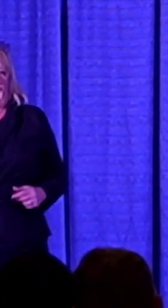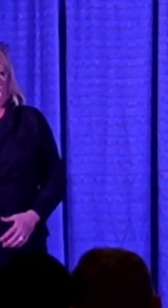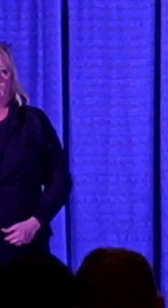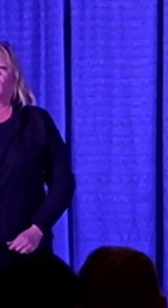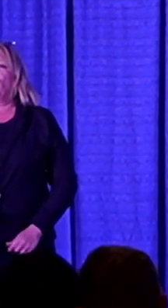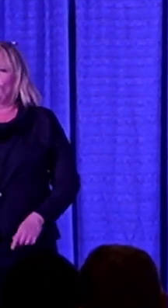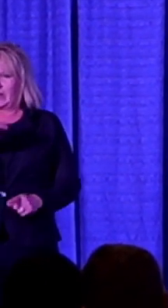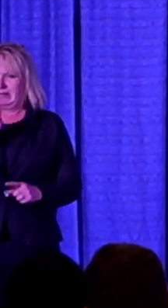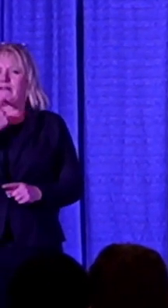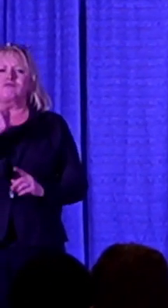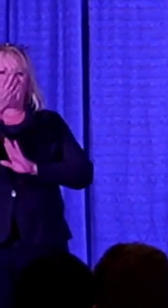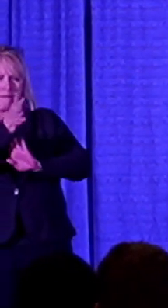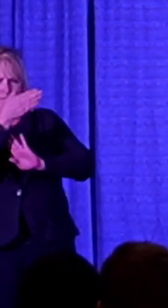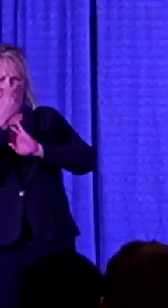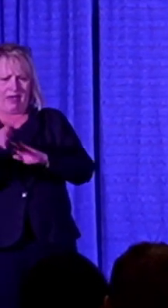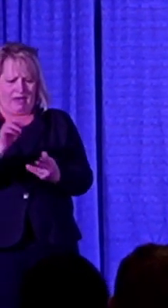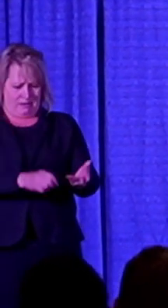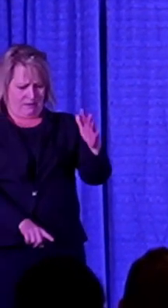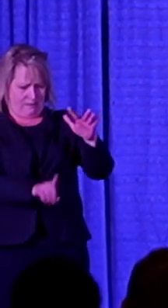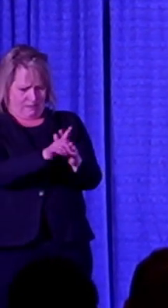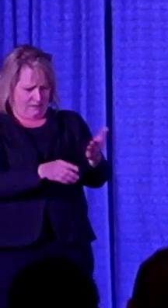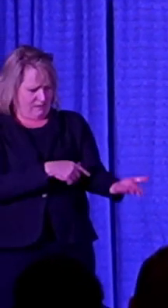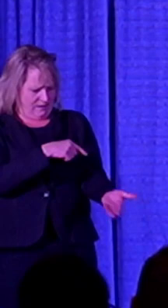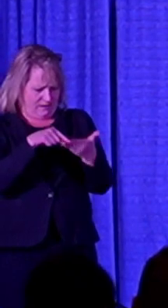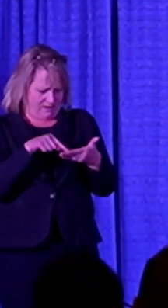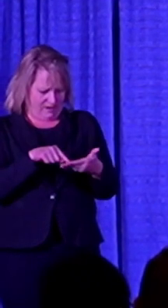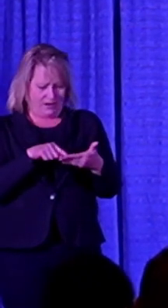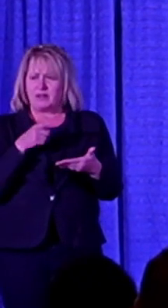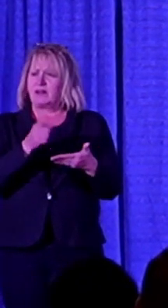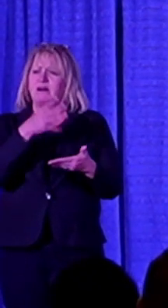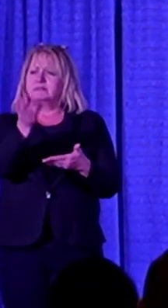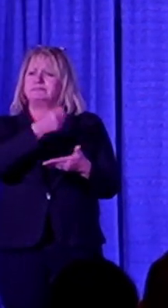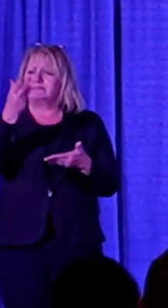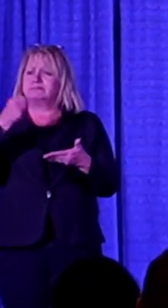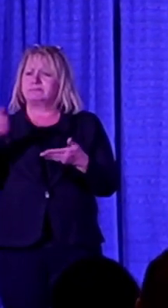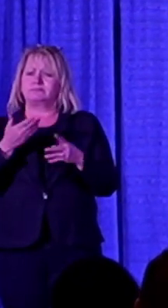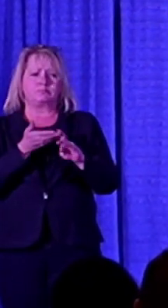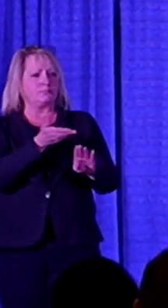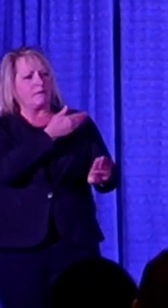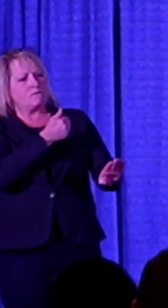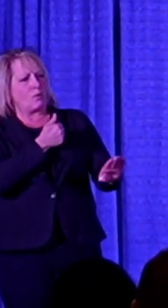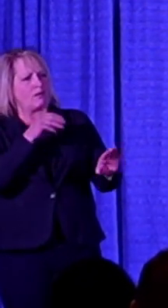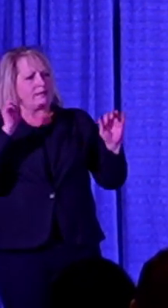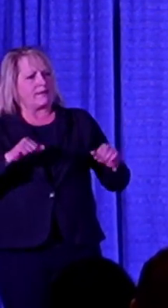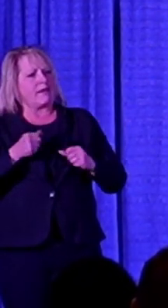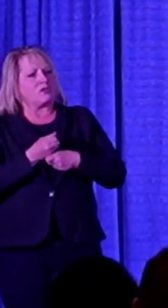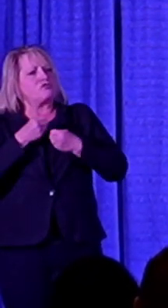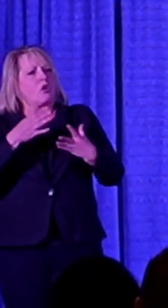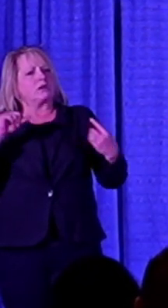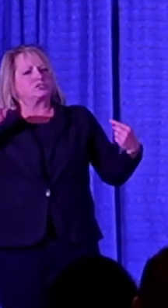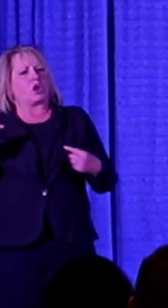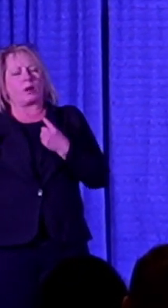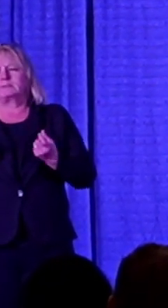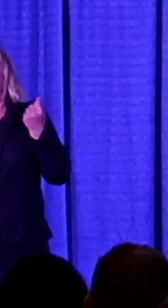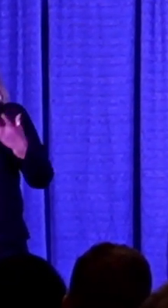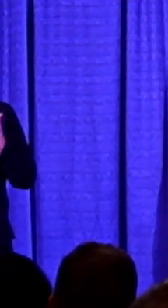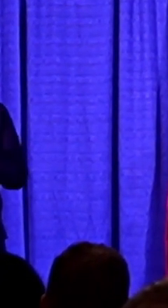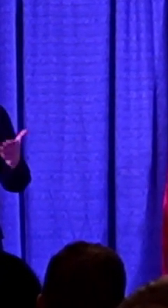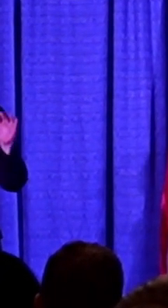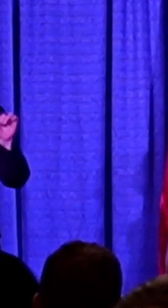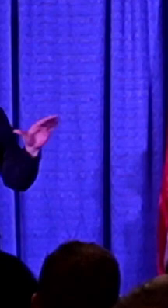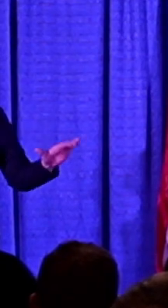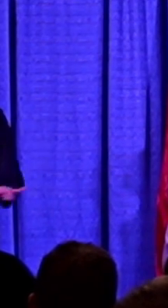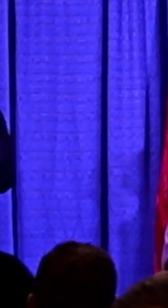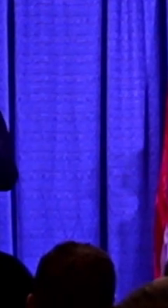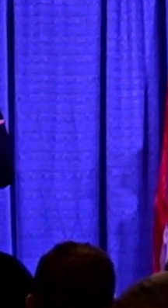Take the guns away before they do. things that we could do, we